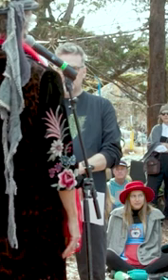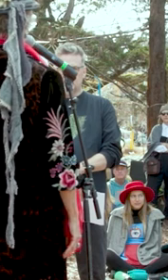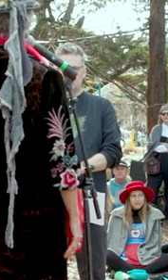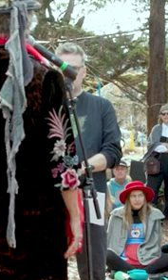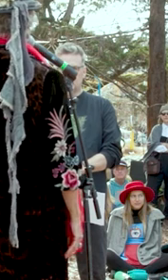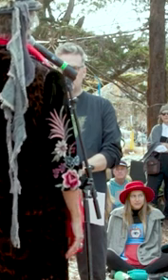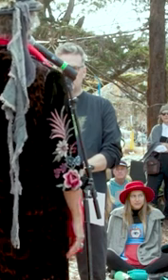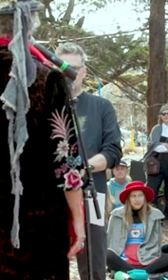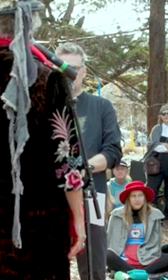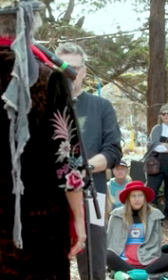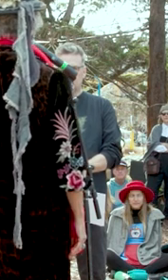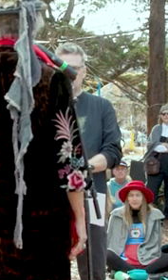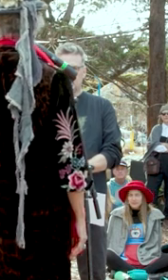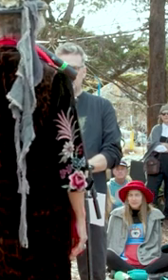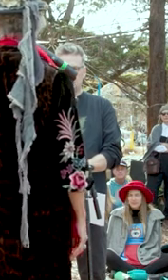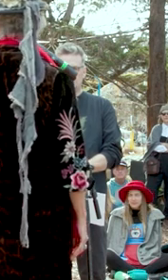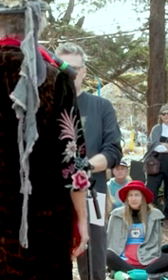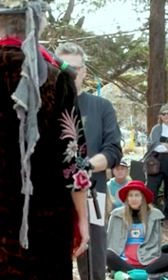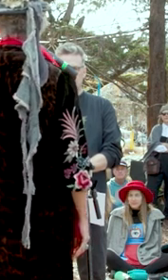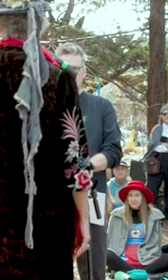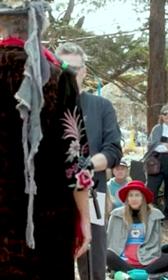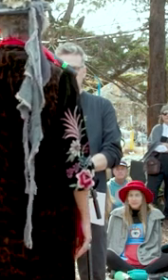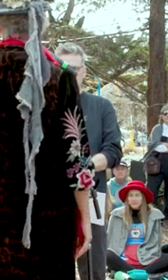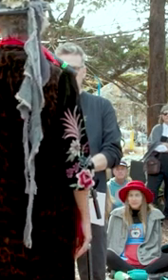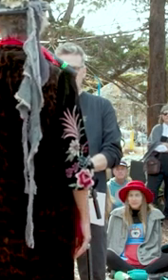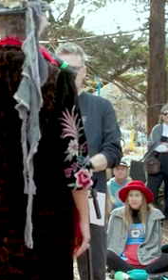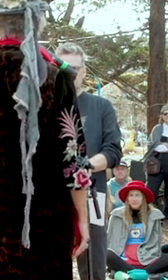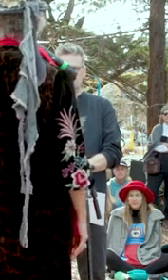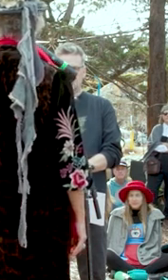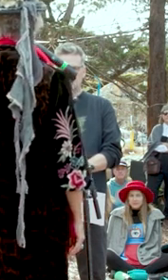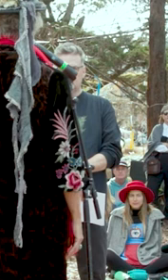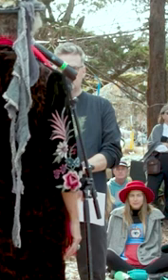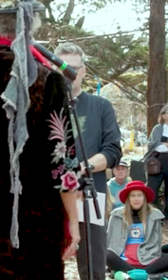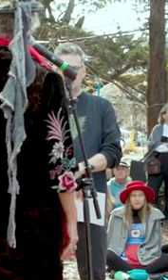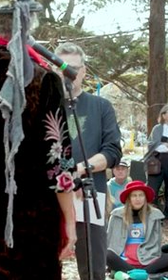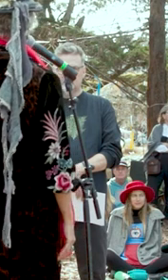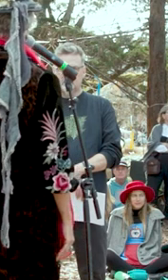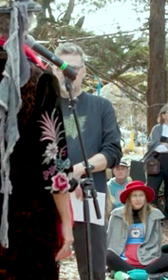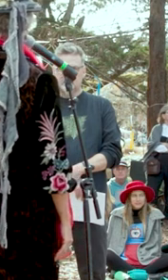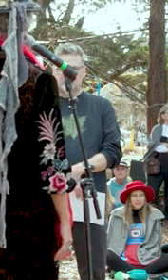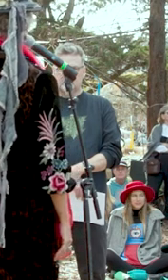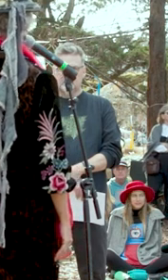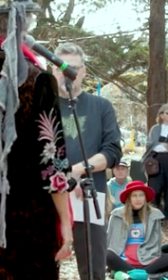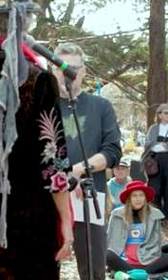Russell Marinus Nyborg, Ruth Tanaka Gray,